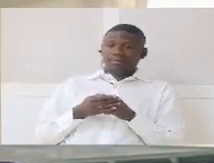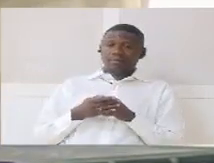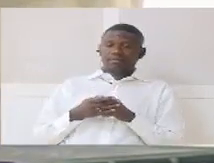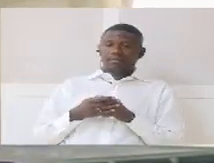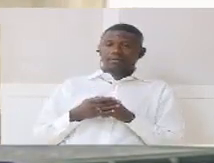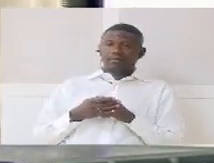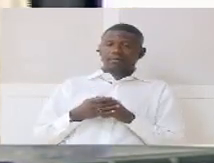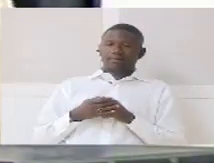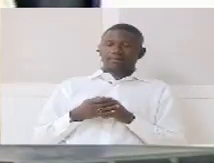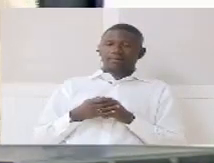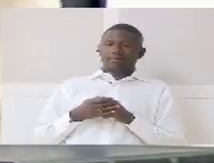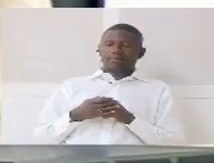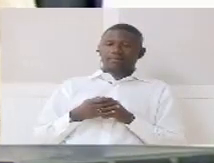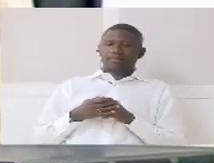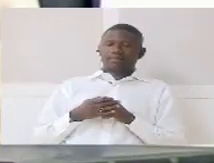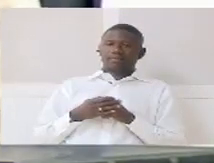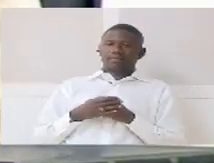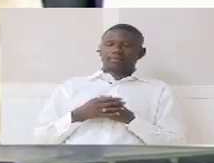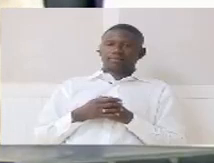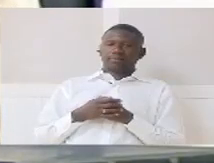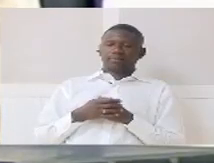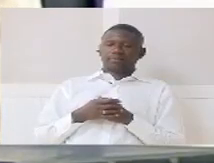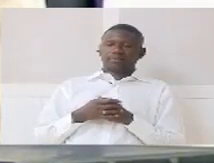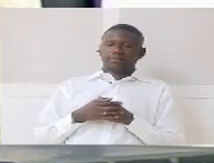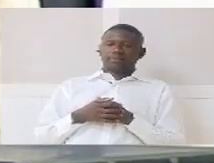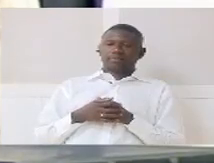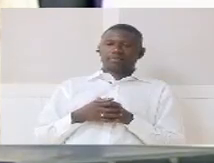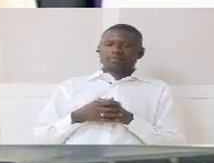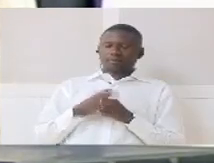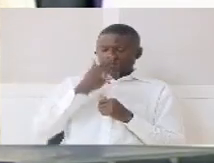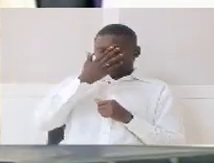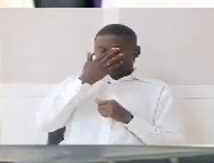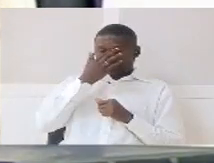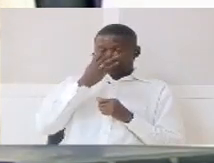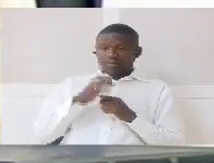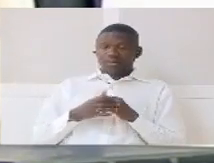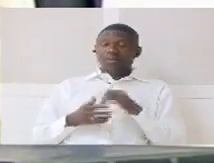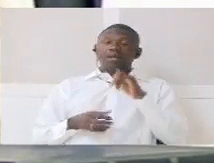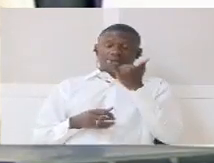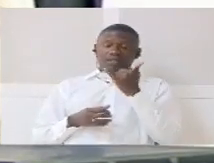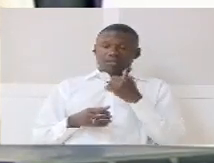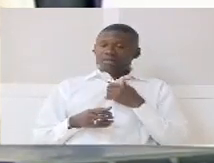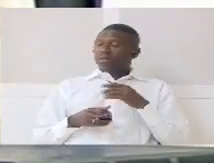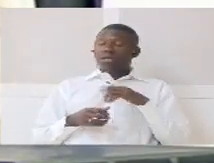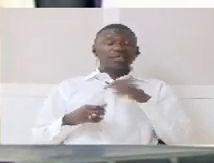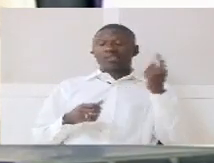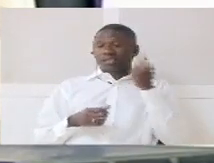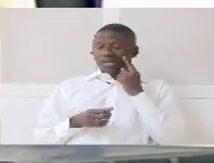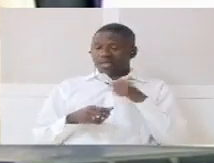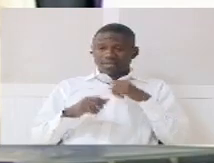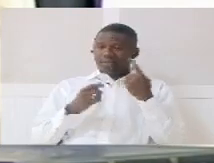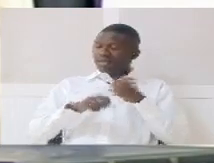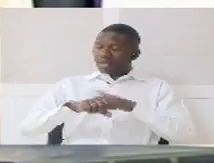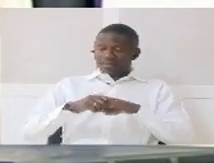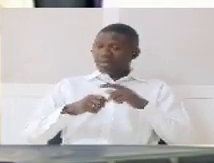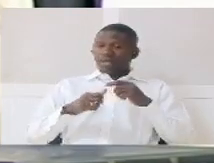Yes. Information overcrowding, overcrowding, any time, there are ministry fanka kalamtale. information flows, and each time there was